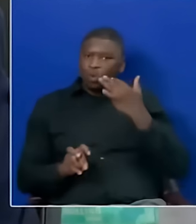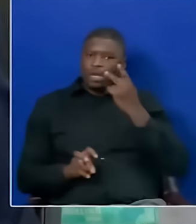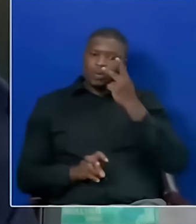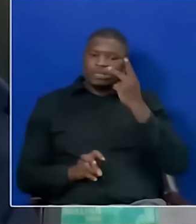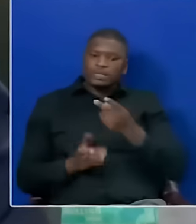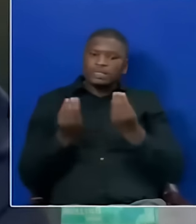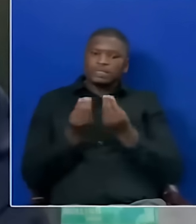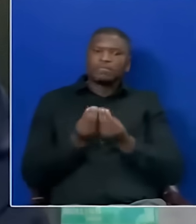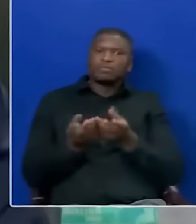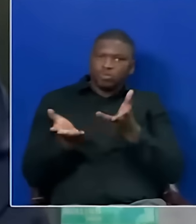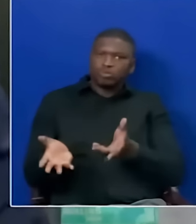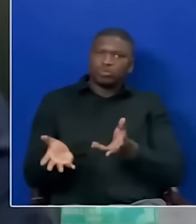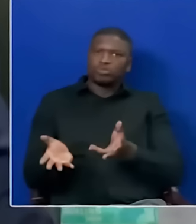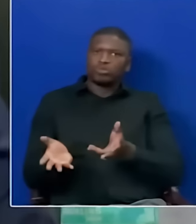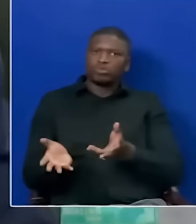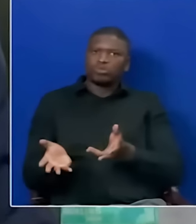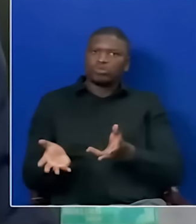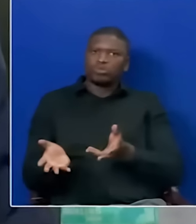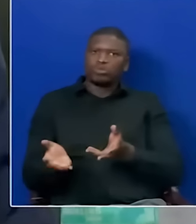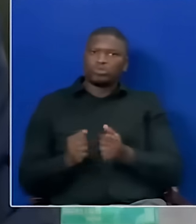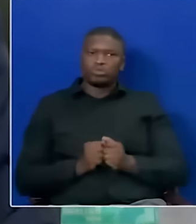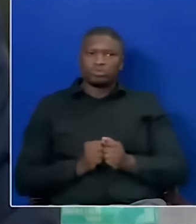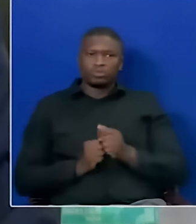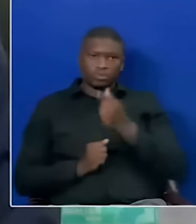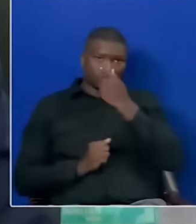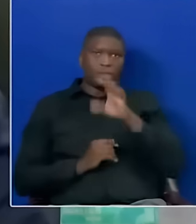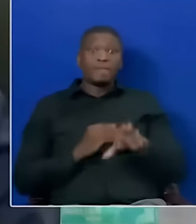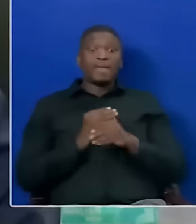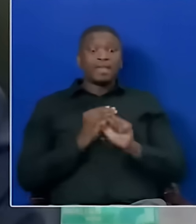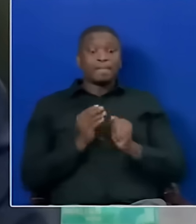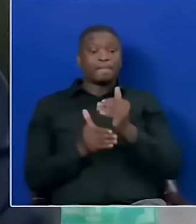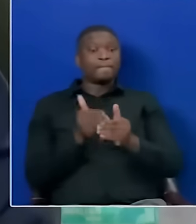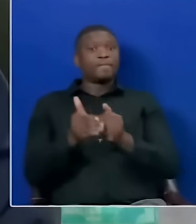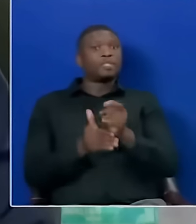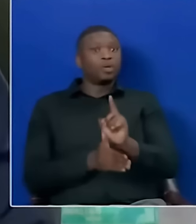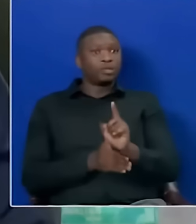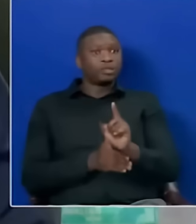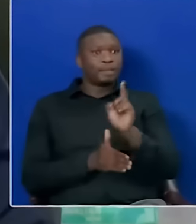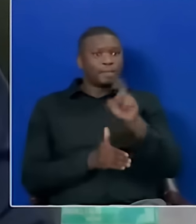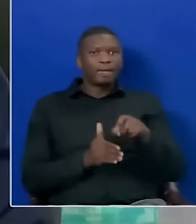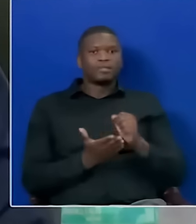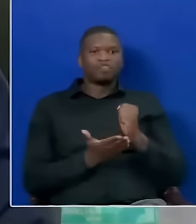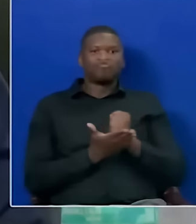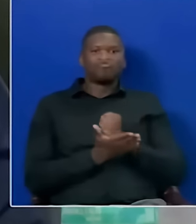such incidences. And the procedure is to register a non-conformance,